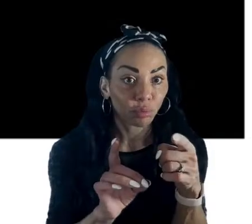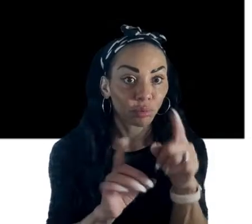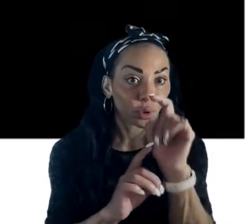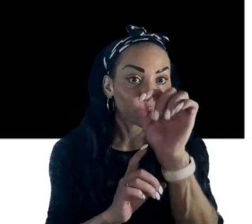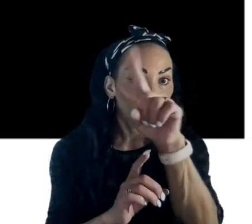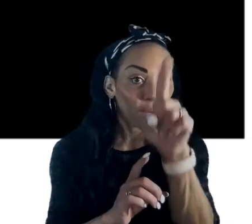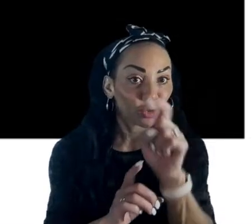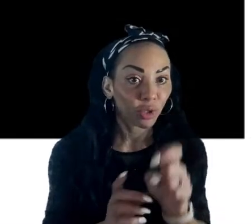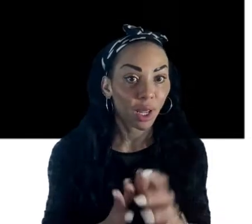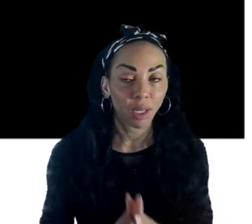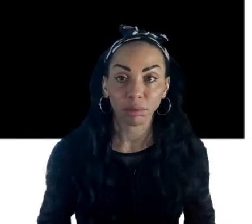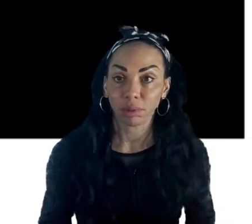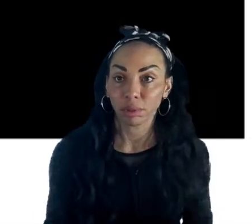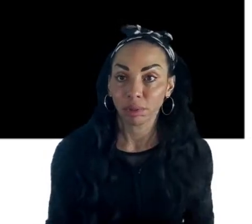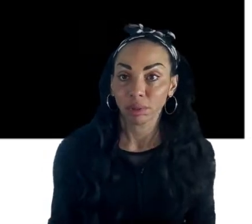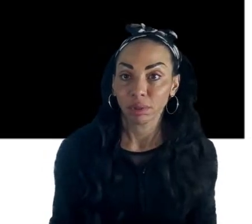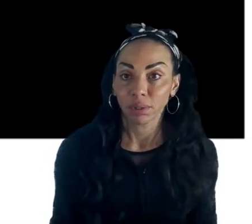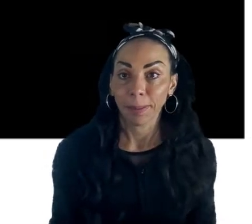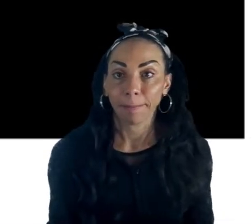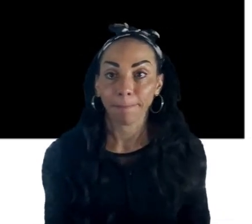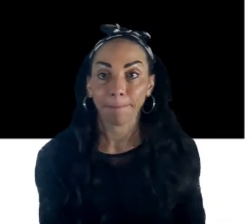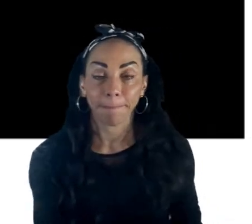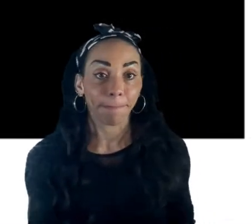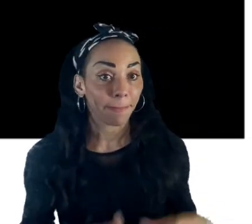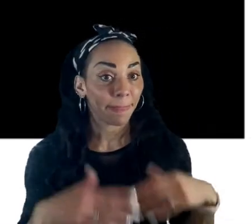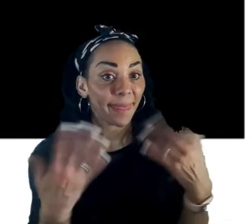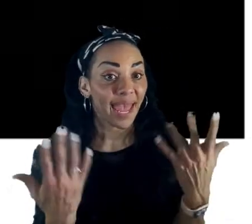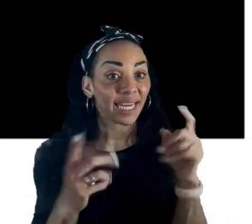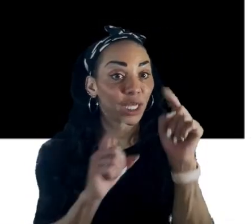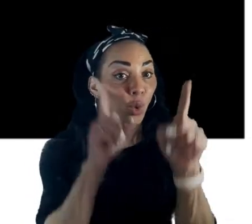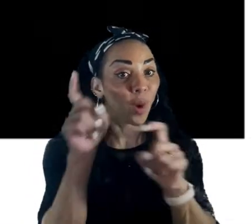Does anyone have any questions or answers for Tom?